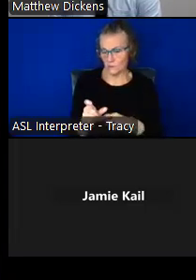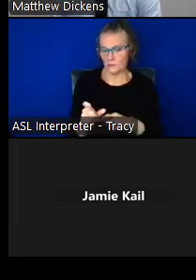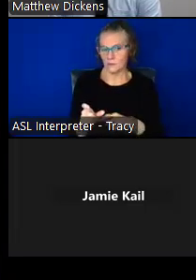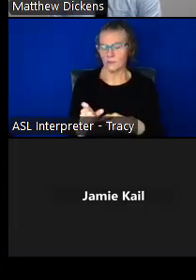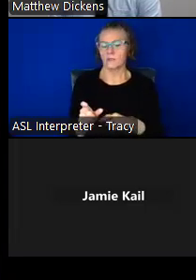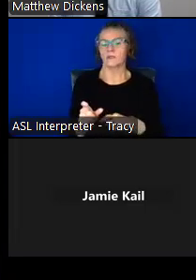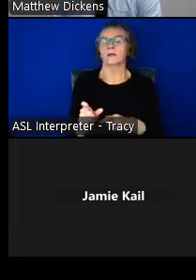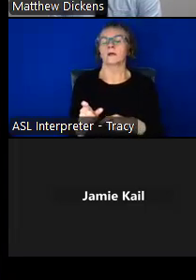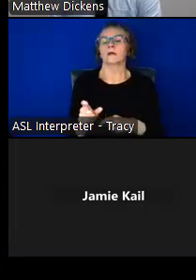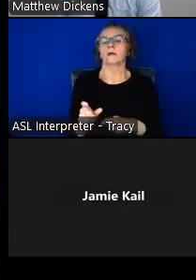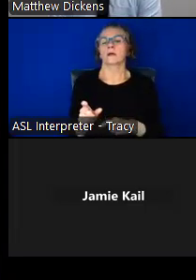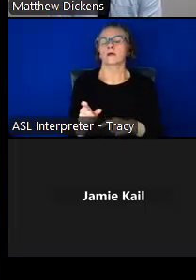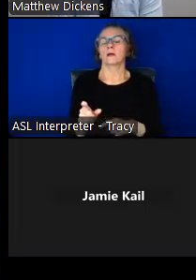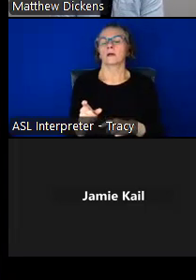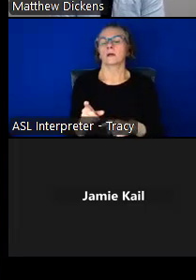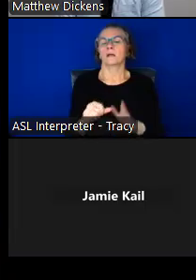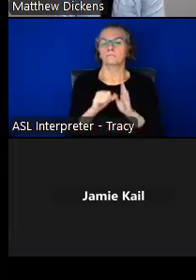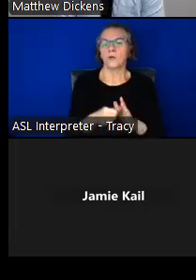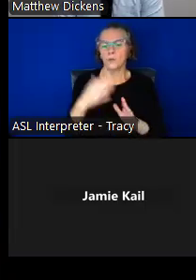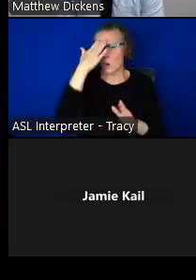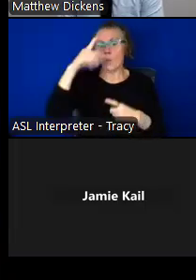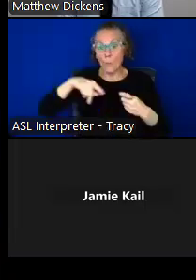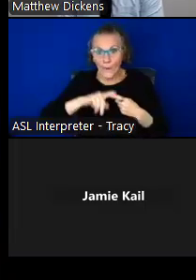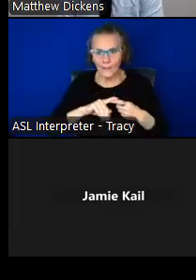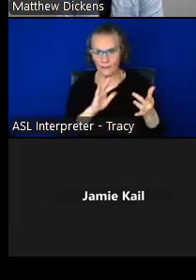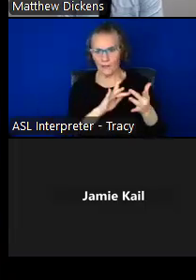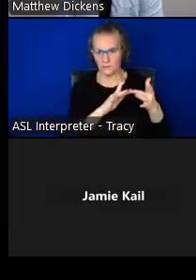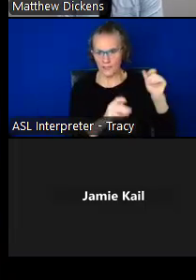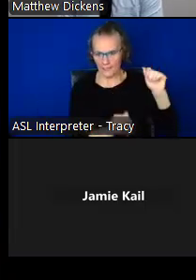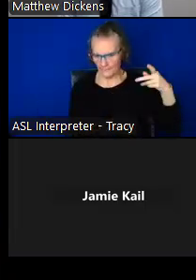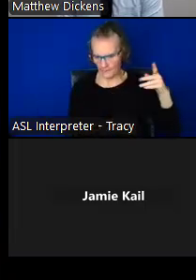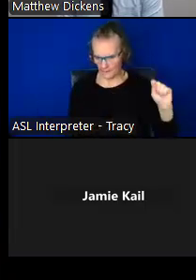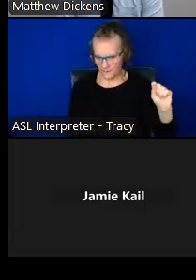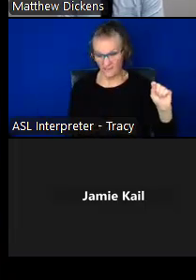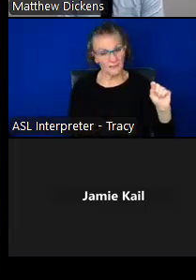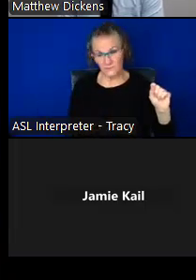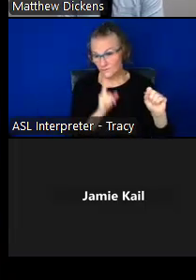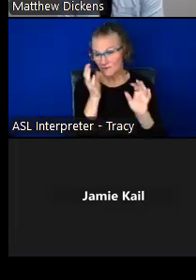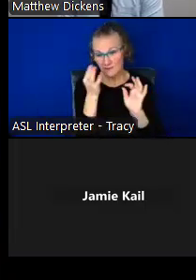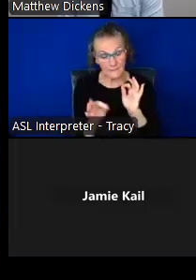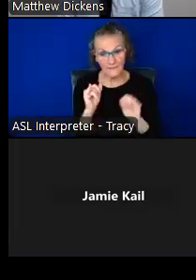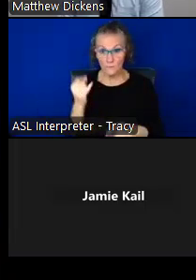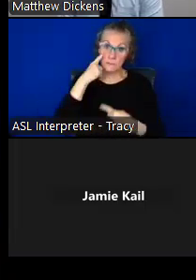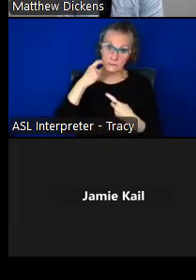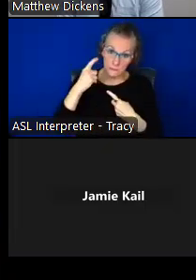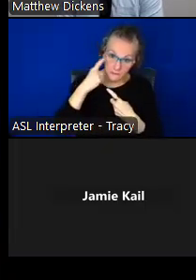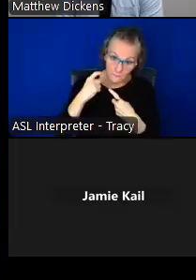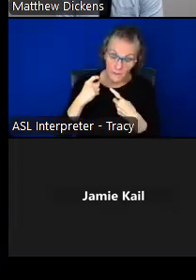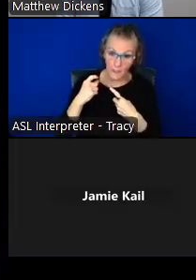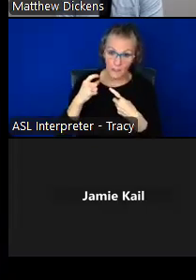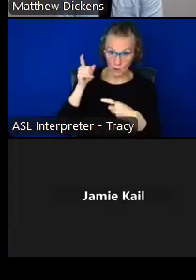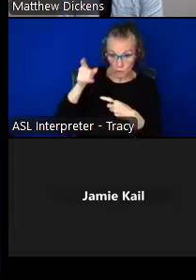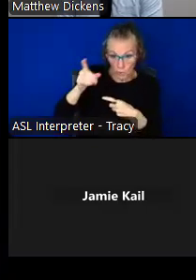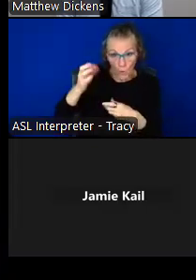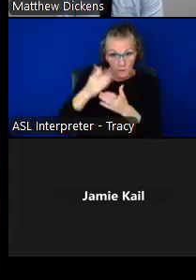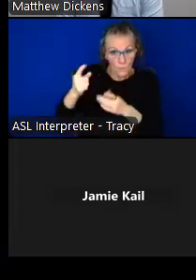when to contact APS. And so it's very simple. If you suspect that you or